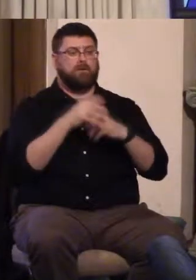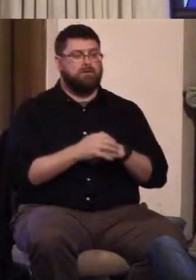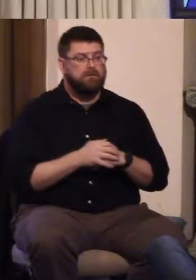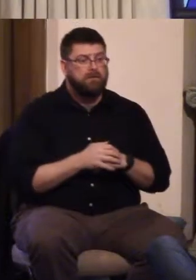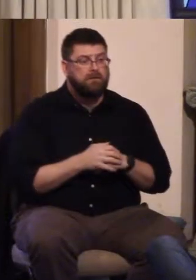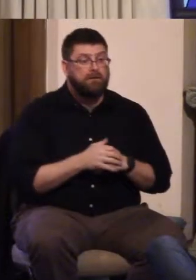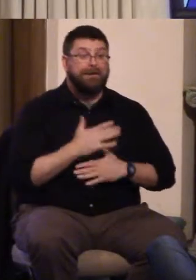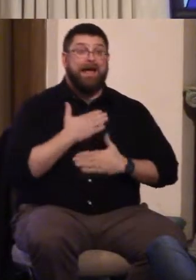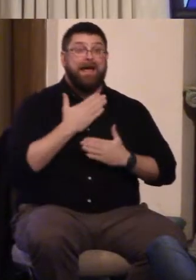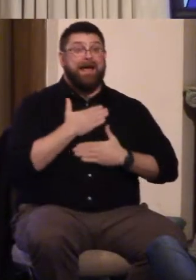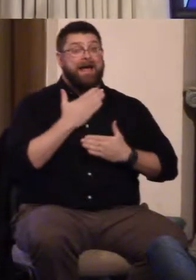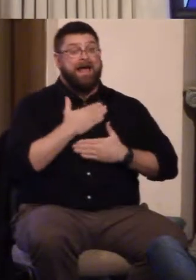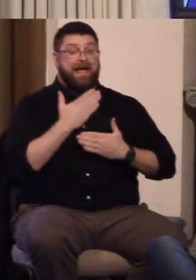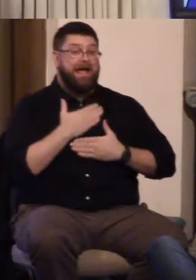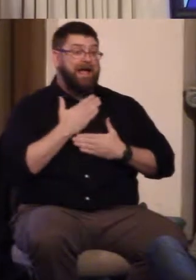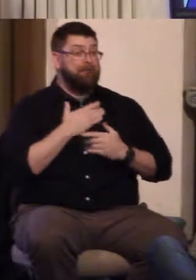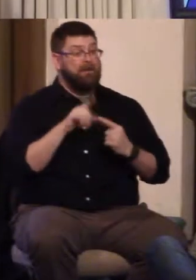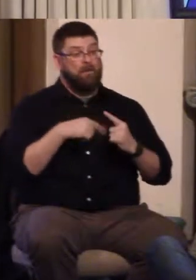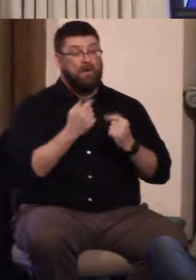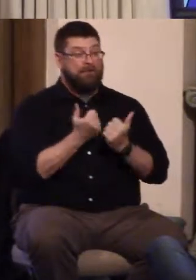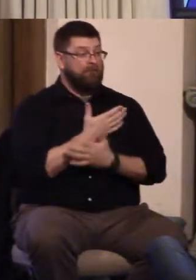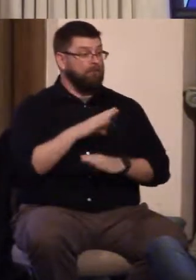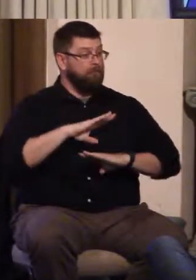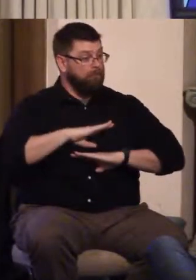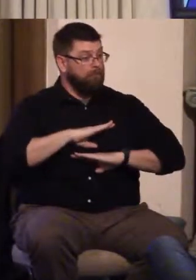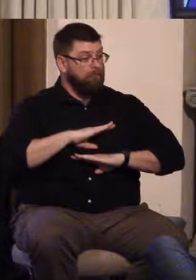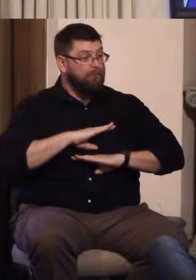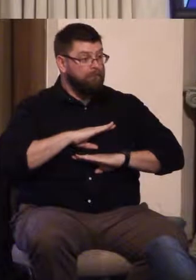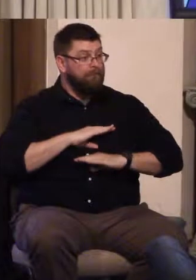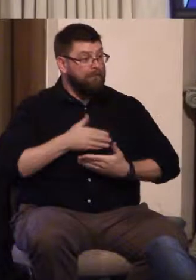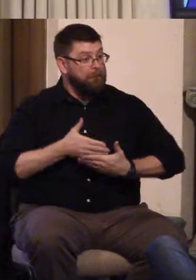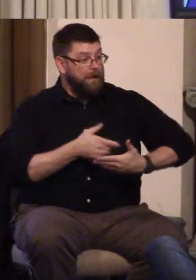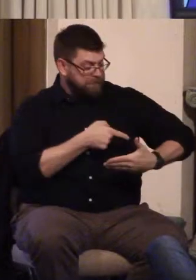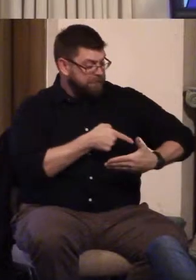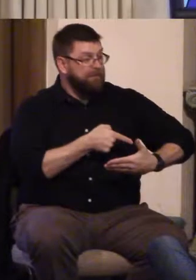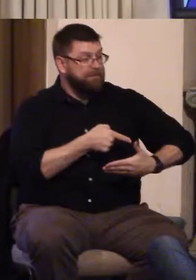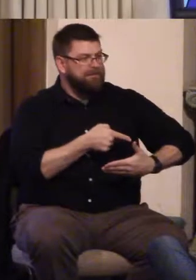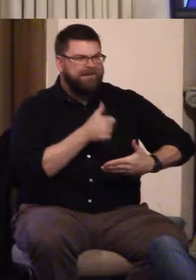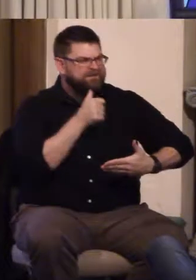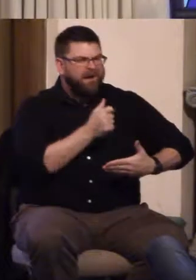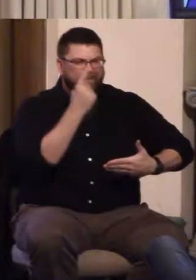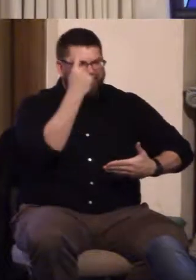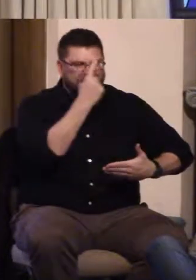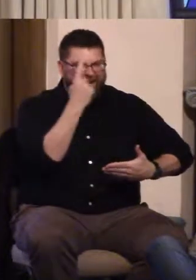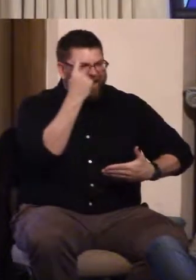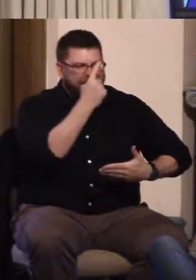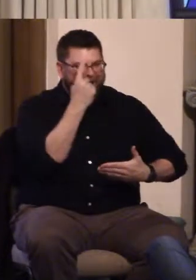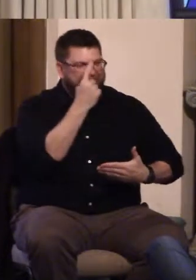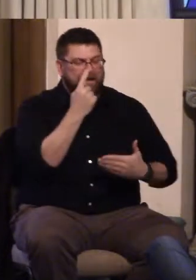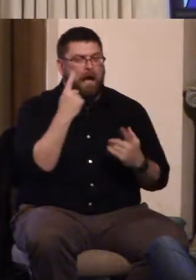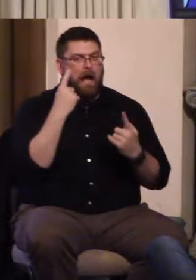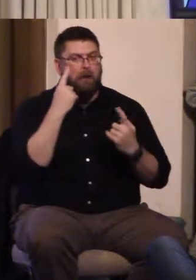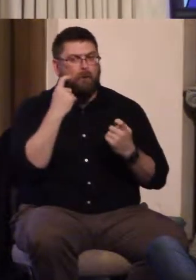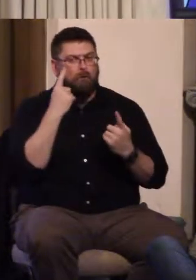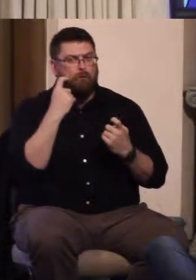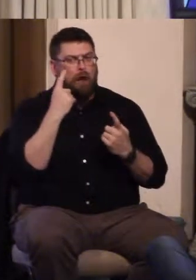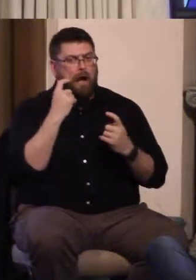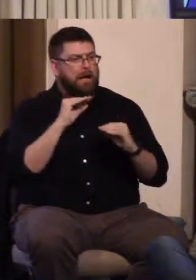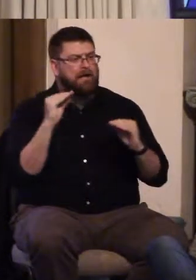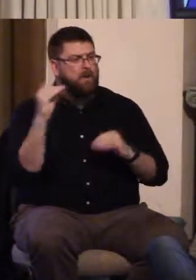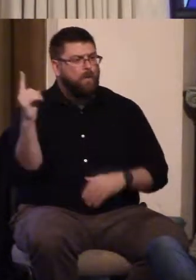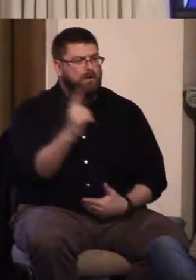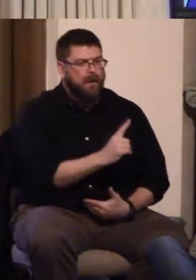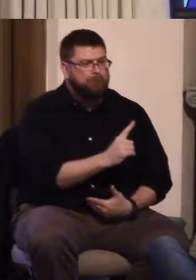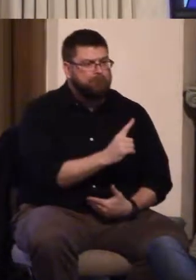wants something, happy, happy, happy when he gets it. It's not thinking, I'm going to cry and nobody's